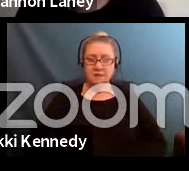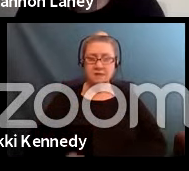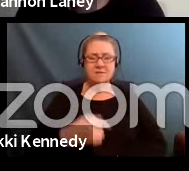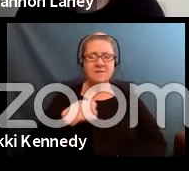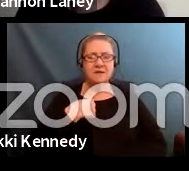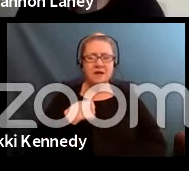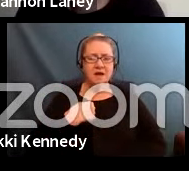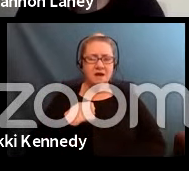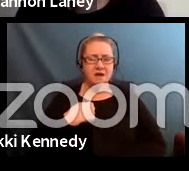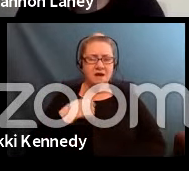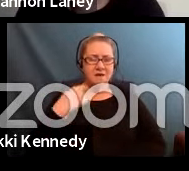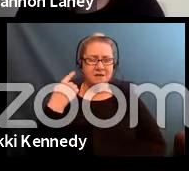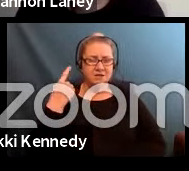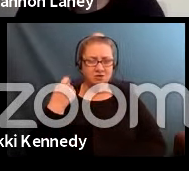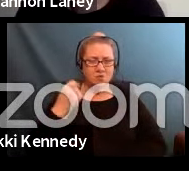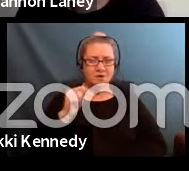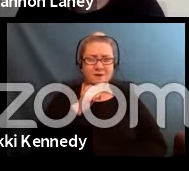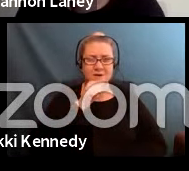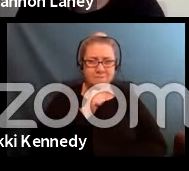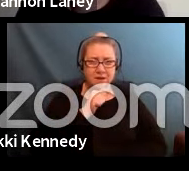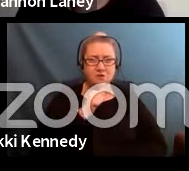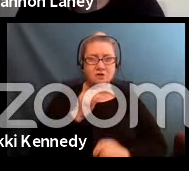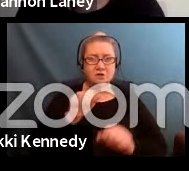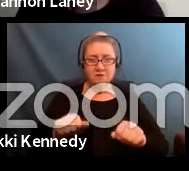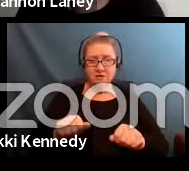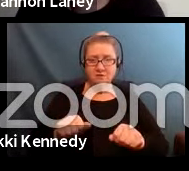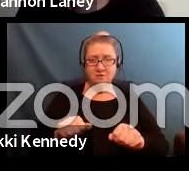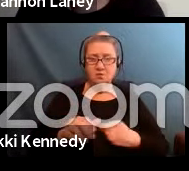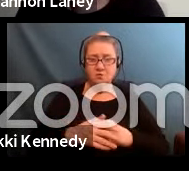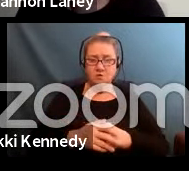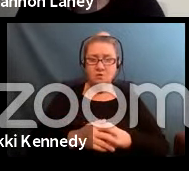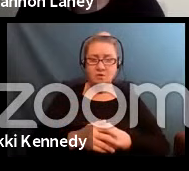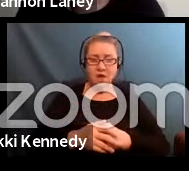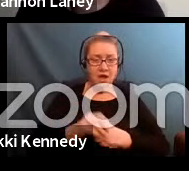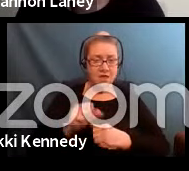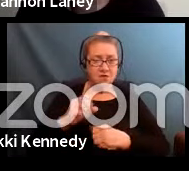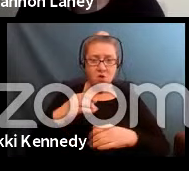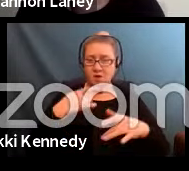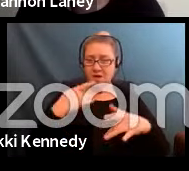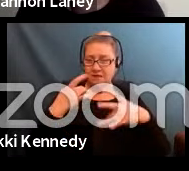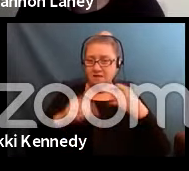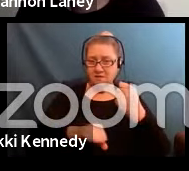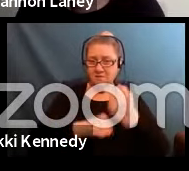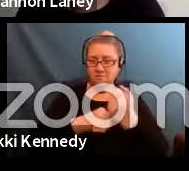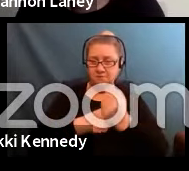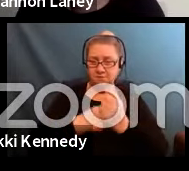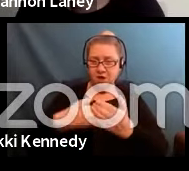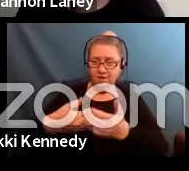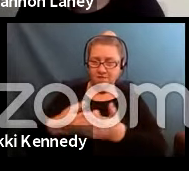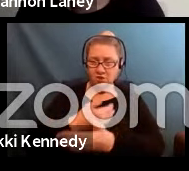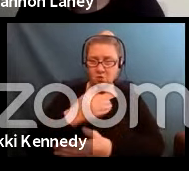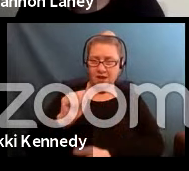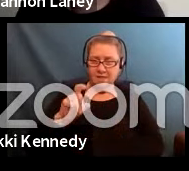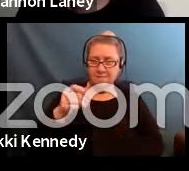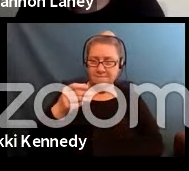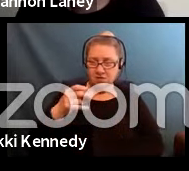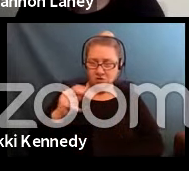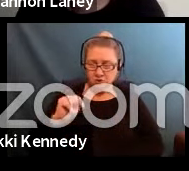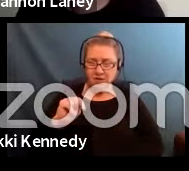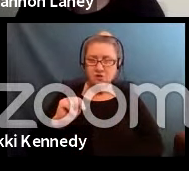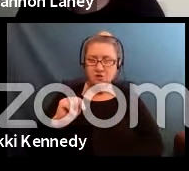I've been trying to be as patient as possible and have been so excited and supportive of the Newsom administration and all his commitment